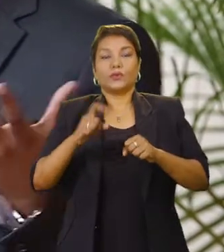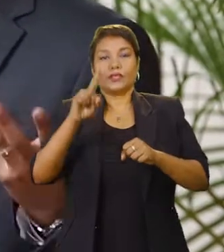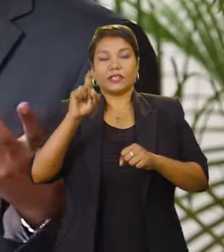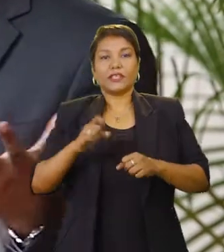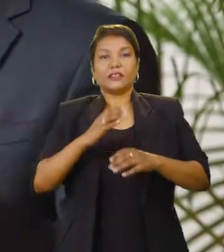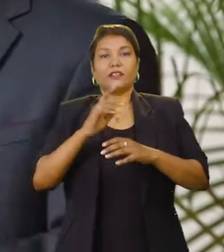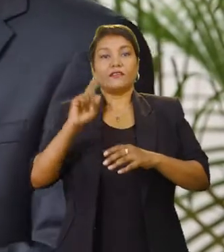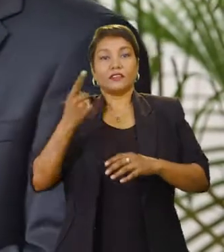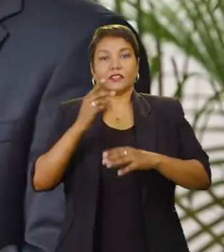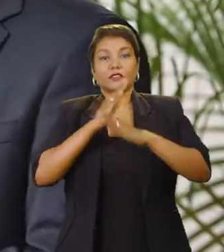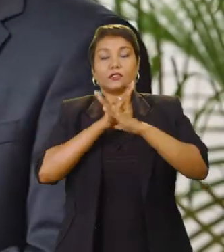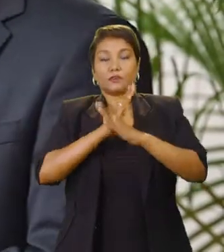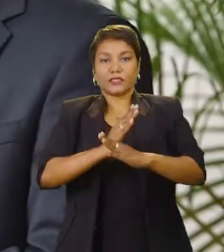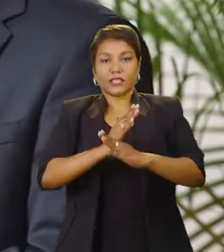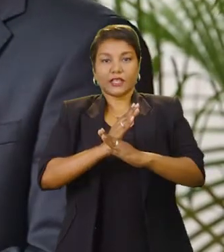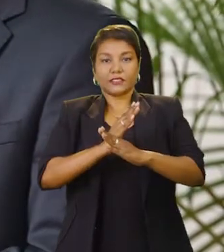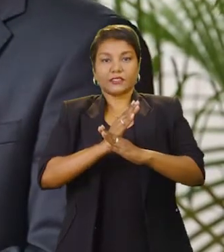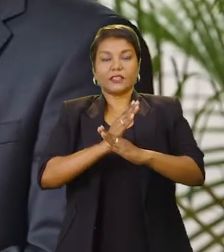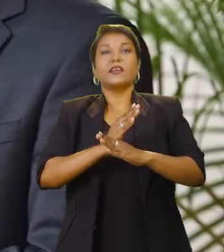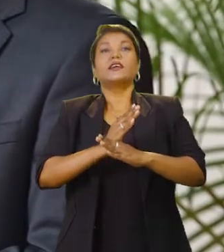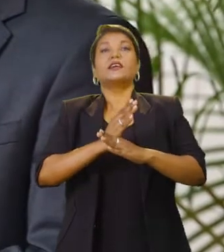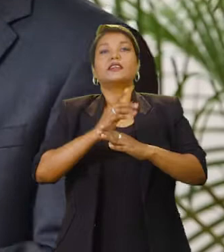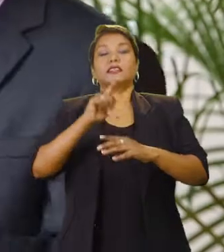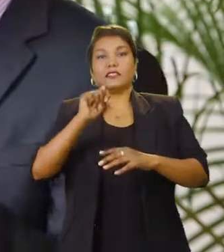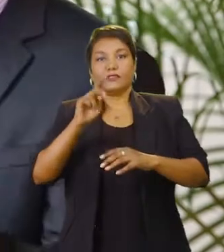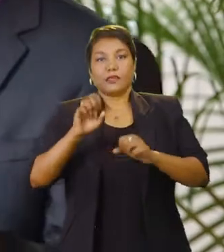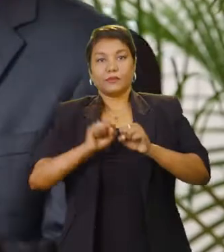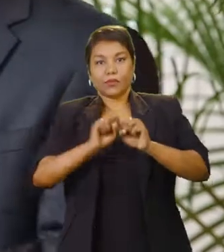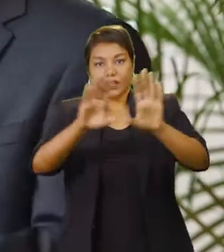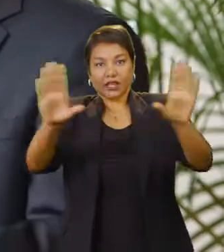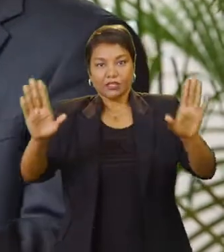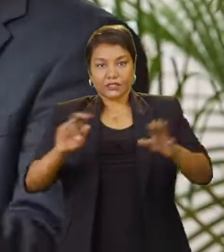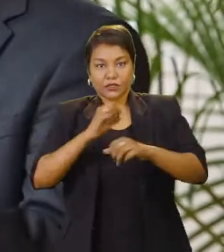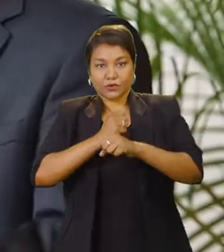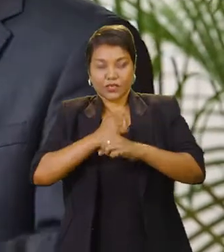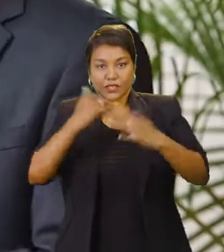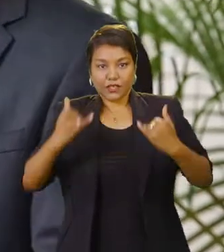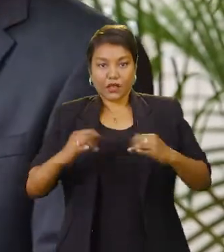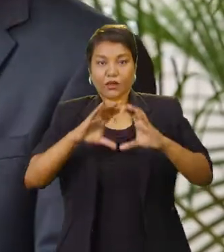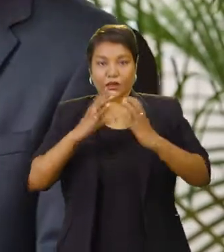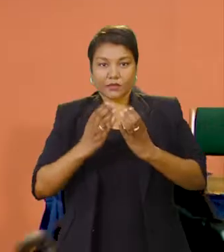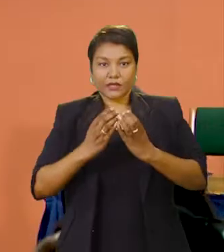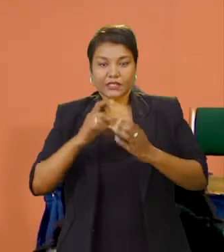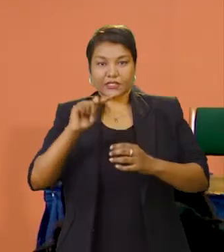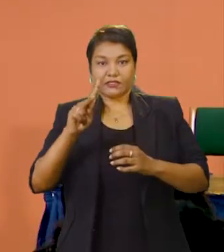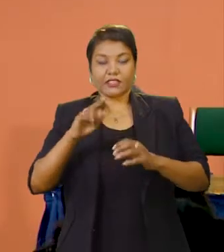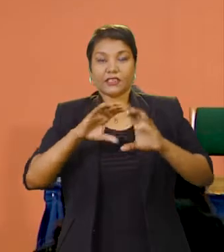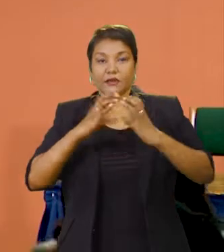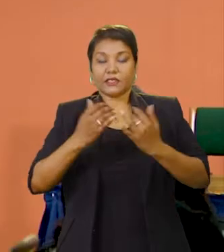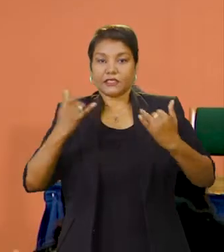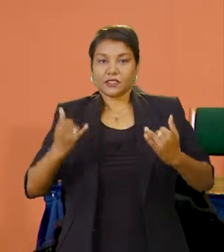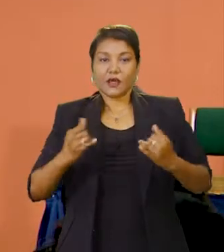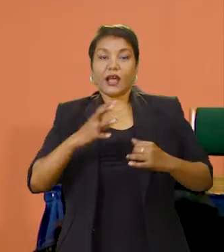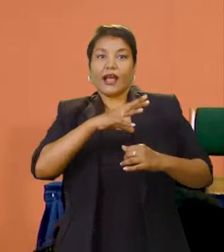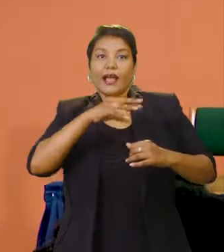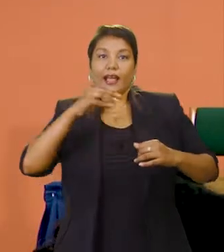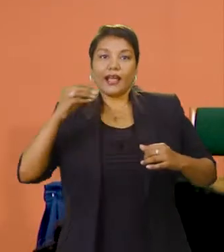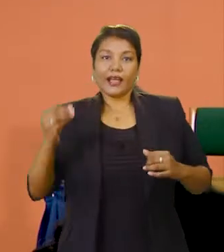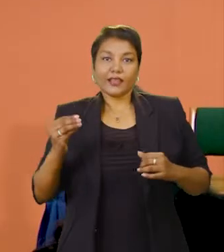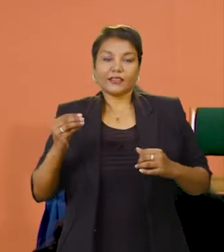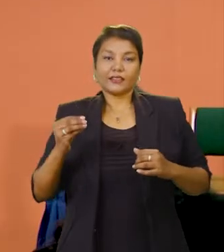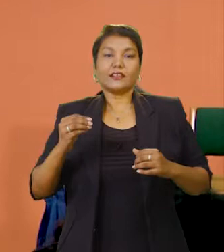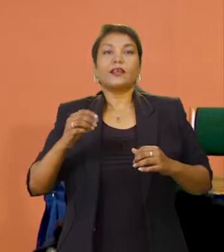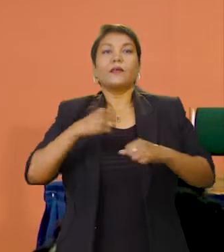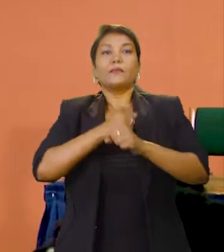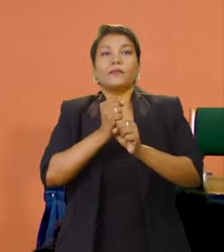key component of this framework. And as you would see when you take a read of the document, hopefully the full document, the flavor of most